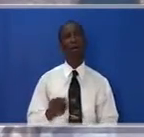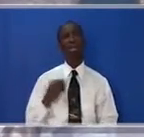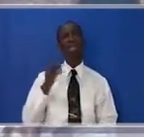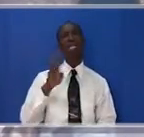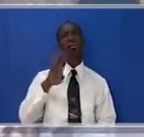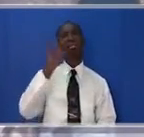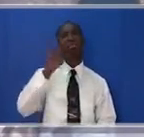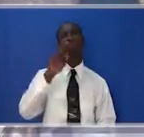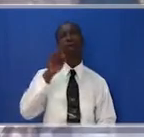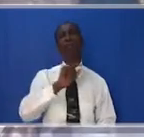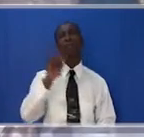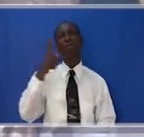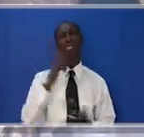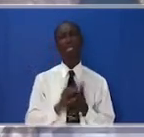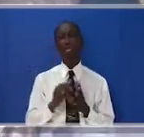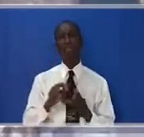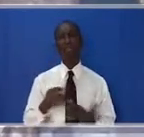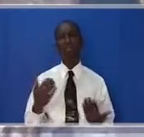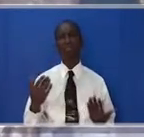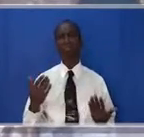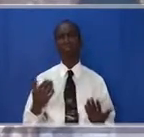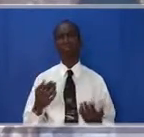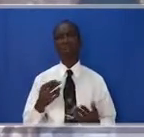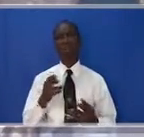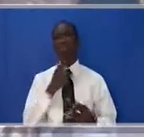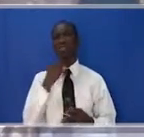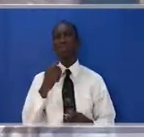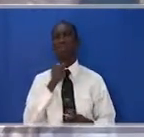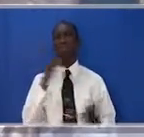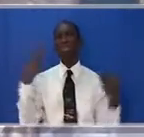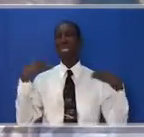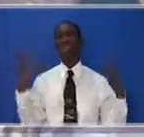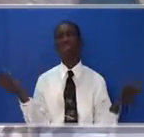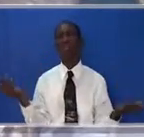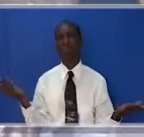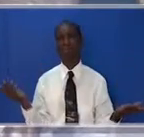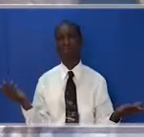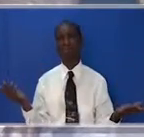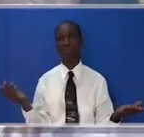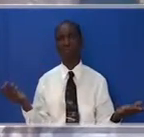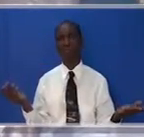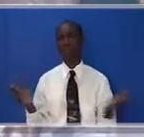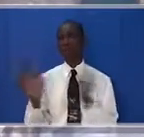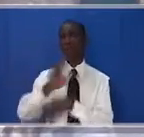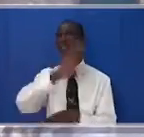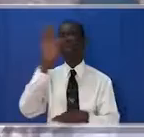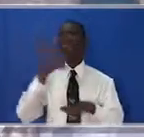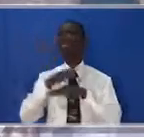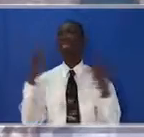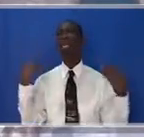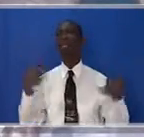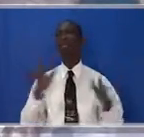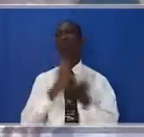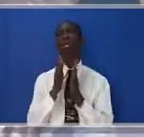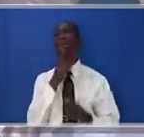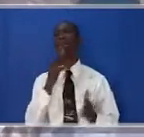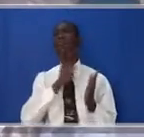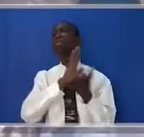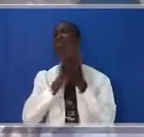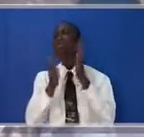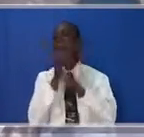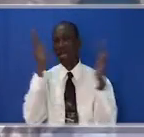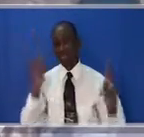e okra onye yankopon sofo because osofo bie no a wa firi asoro obofo no mu aba yankopon pointi obofo bia so onye